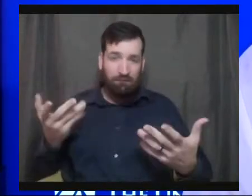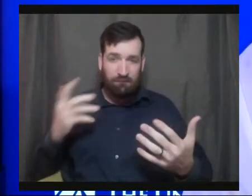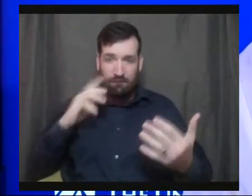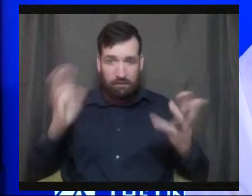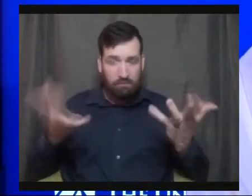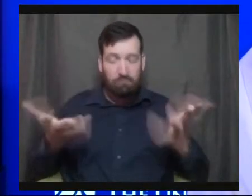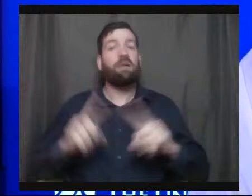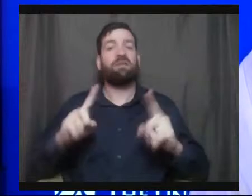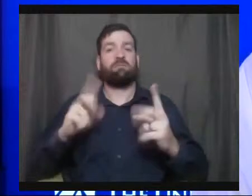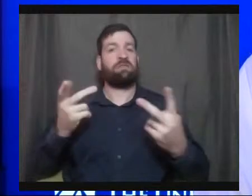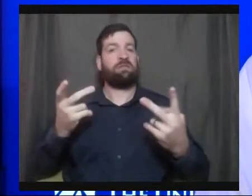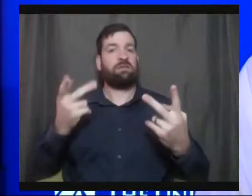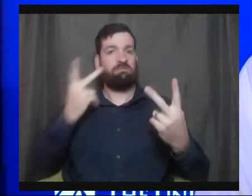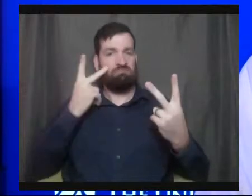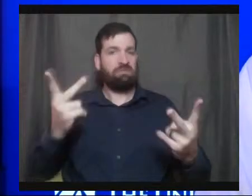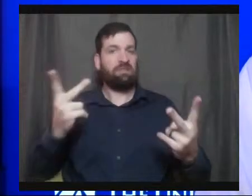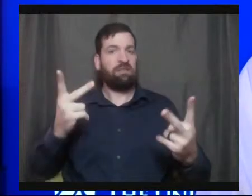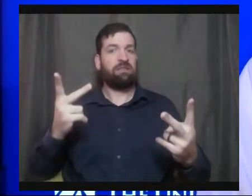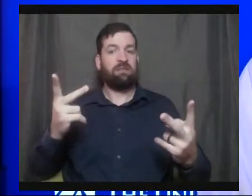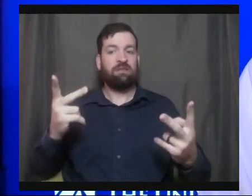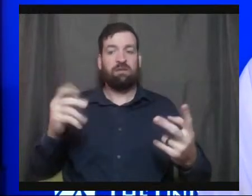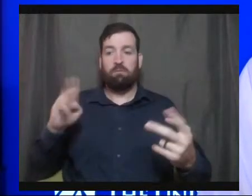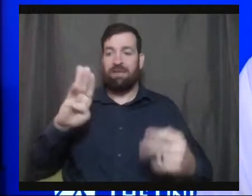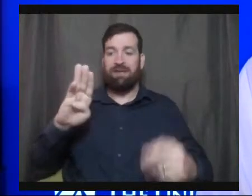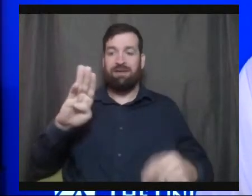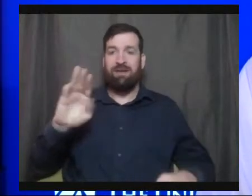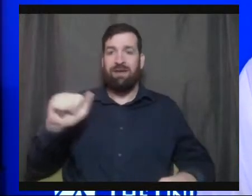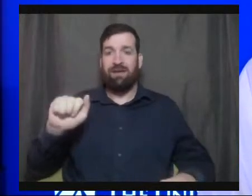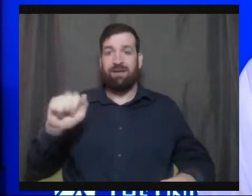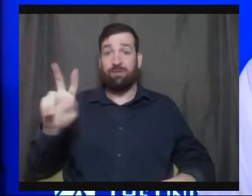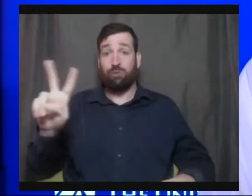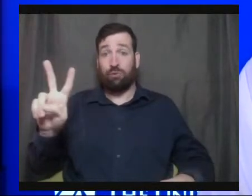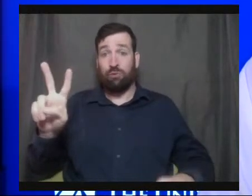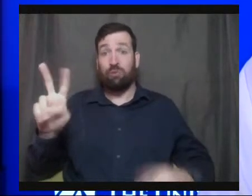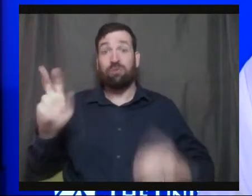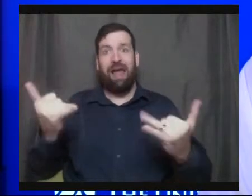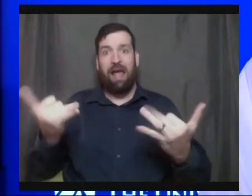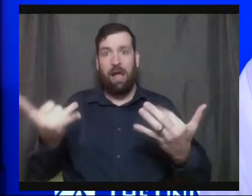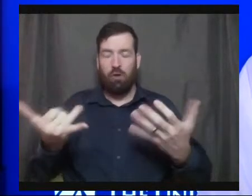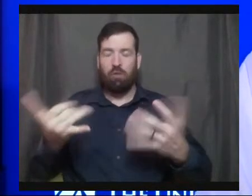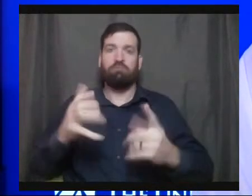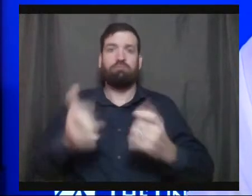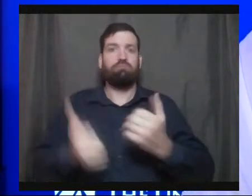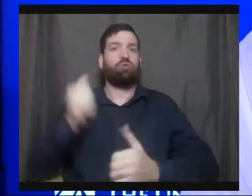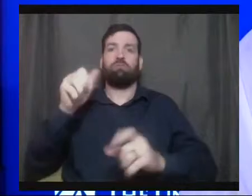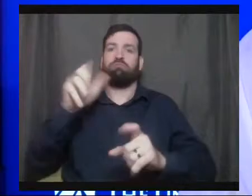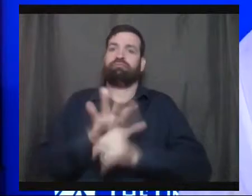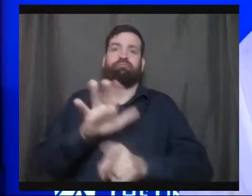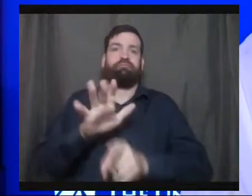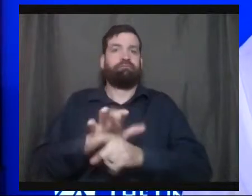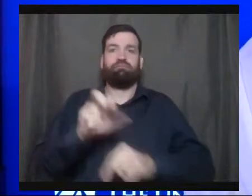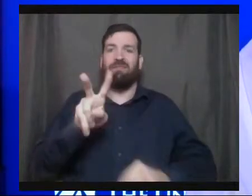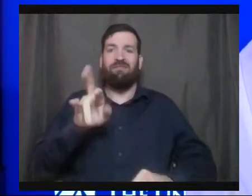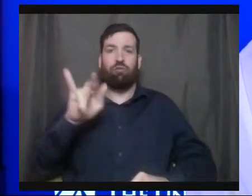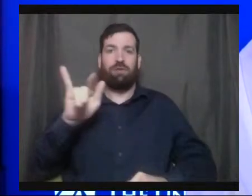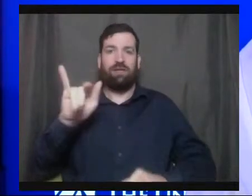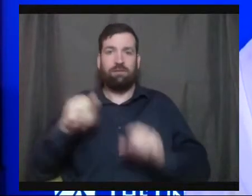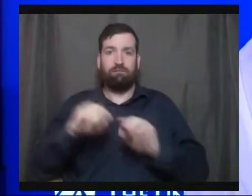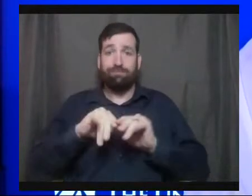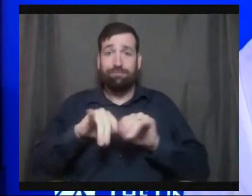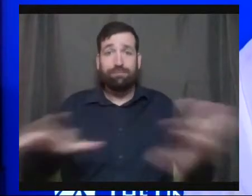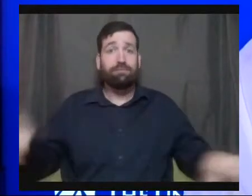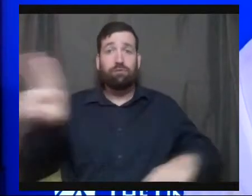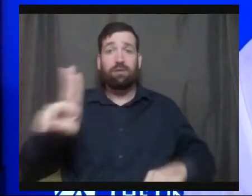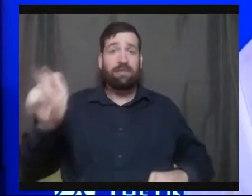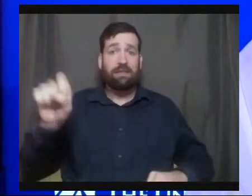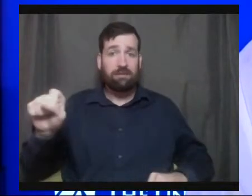even though BA2 is the predominant variant circulating across the United States, for the most part of the United States,